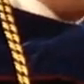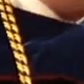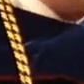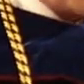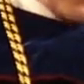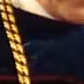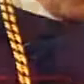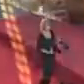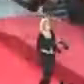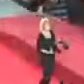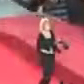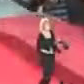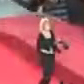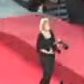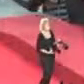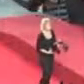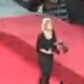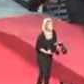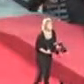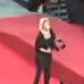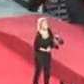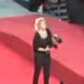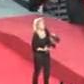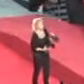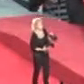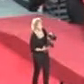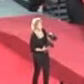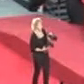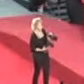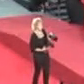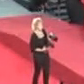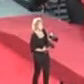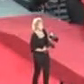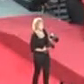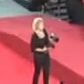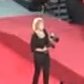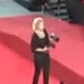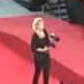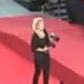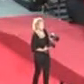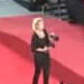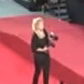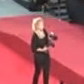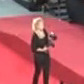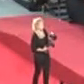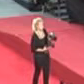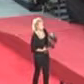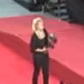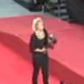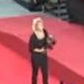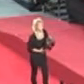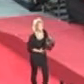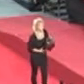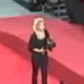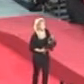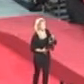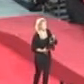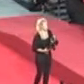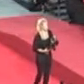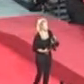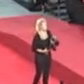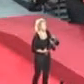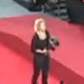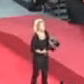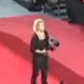advisor, Dr. Vicki Dion. Please come forward. She has been recommended by the Dean of Graduate Studies and by the graduate faculty for the Doctor of